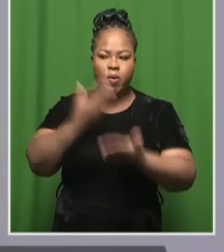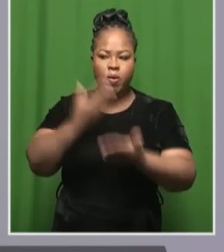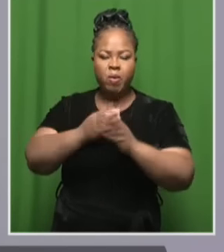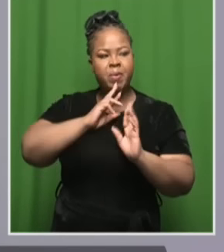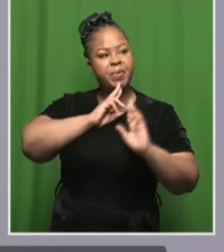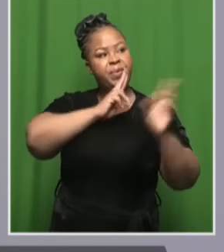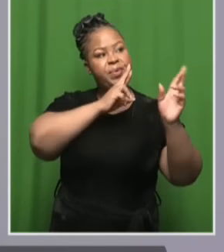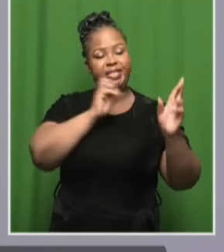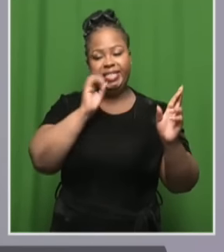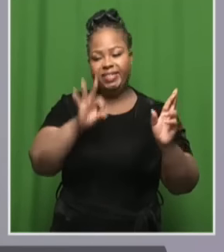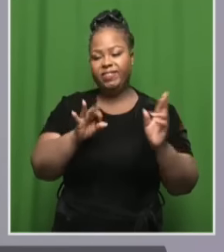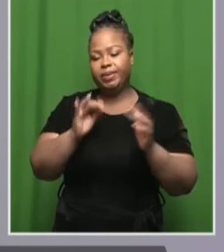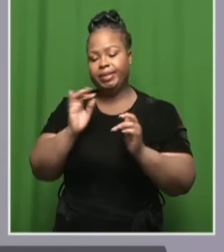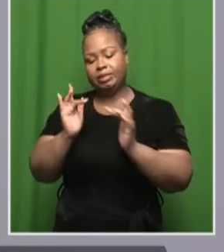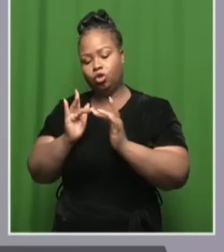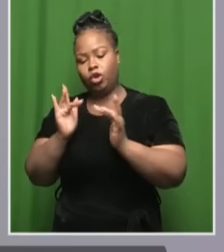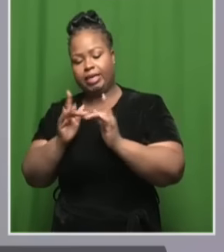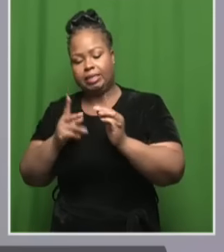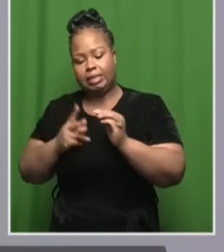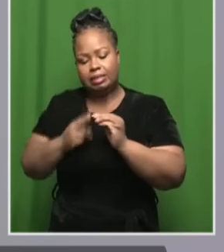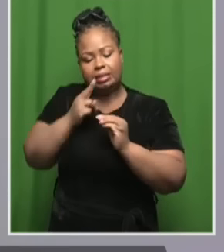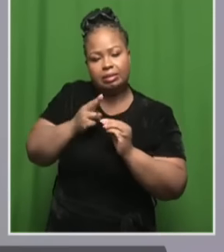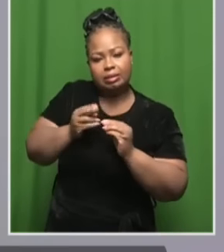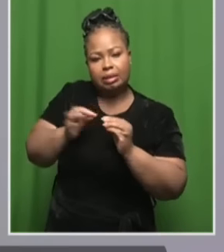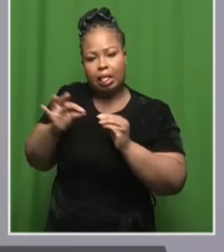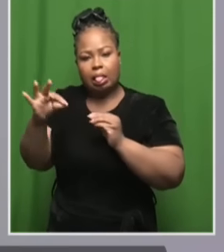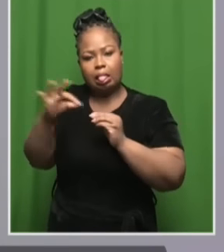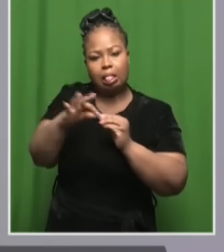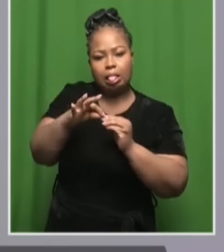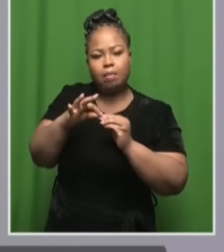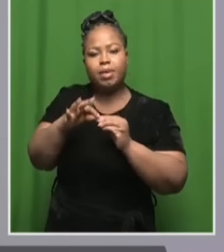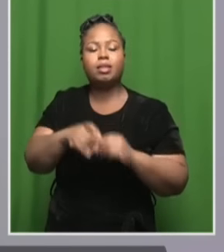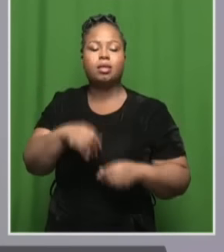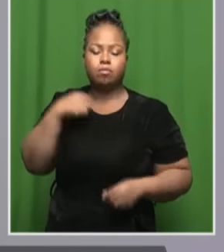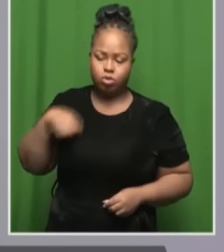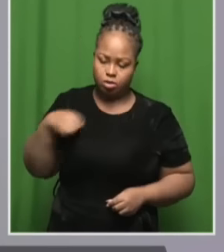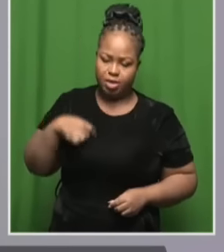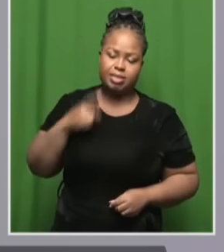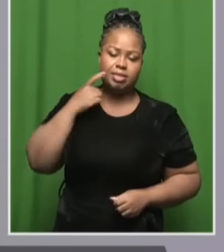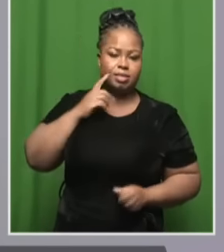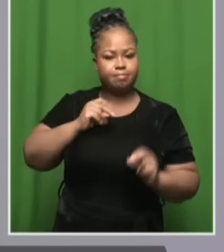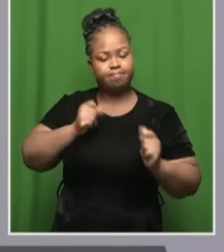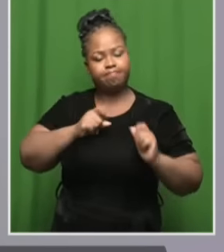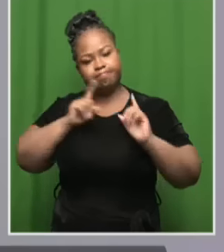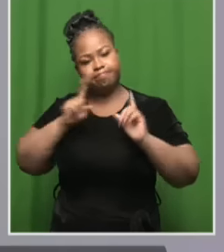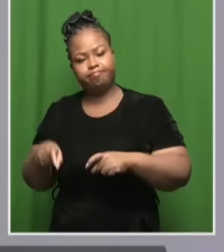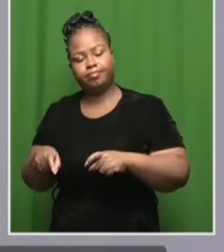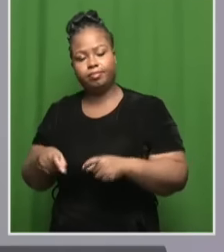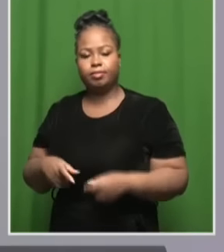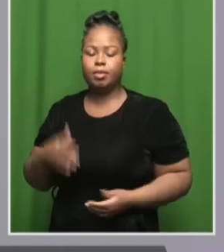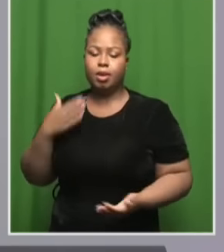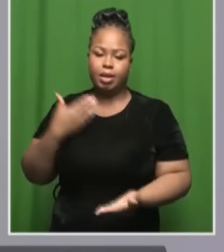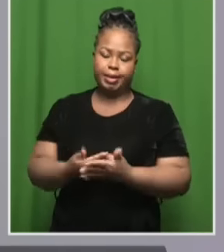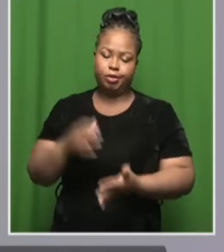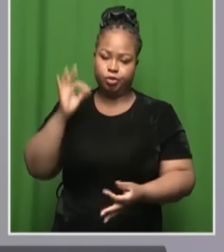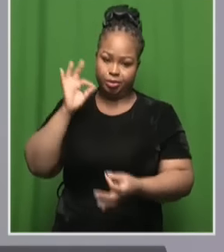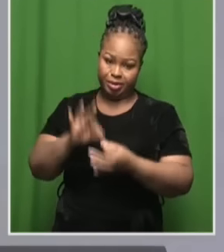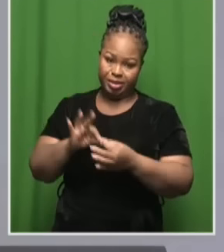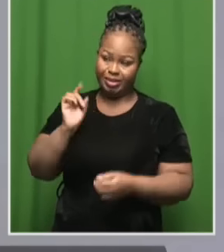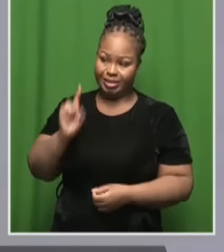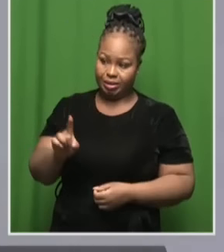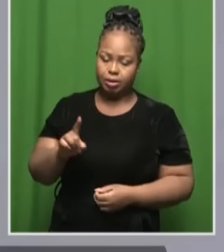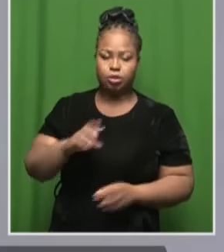is tampering in a meter. So that allows municipalities to act swiftly to address the challenge in a specific particular meters that